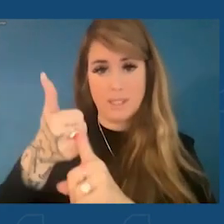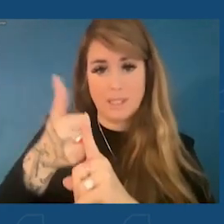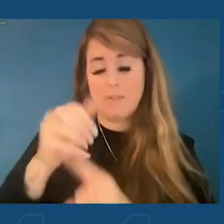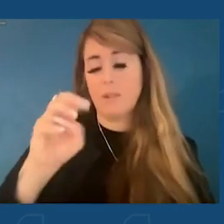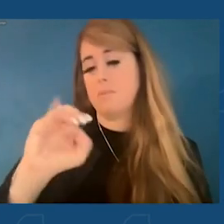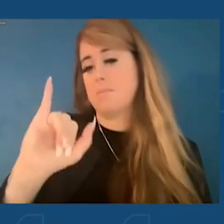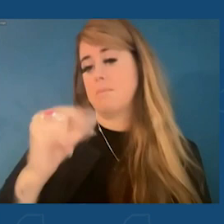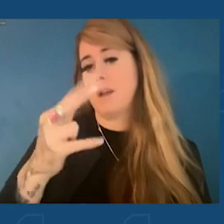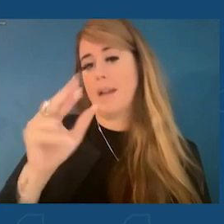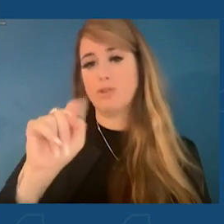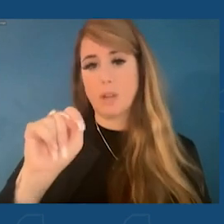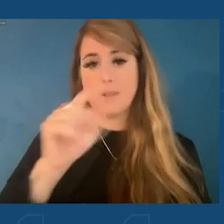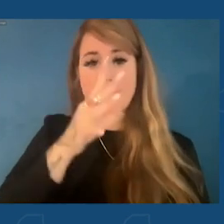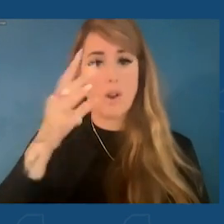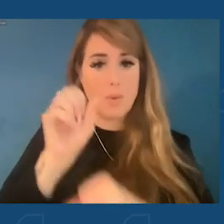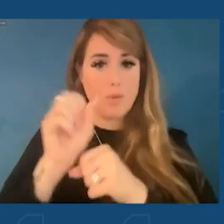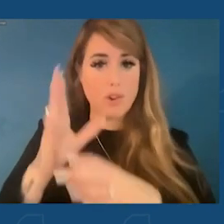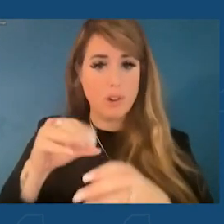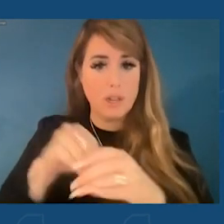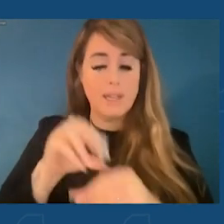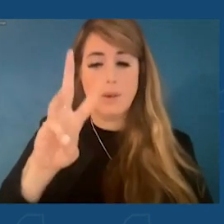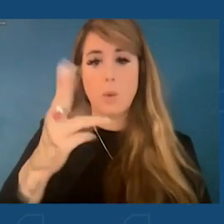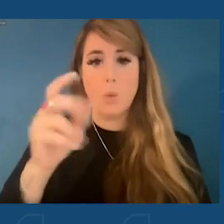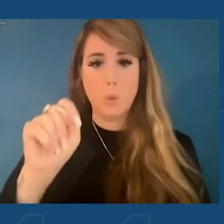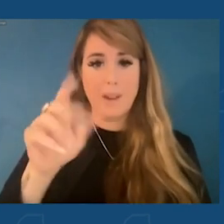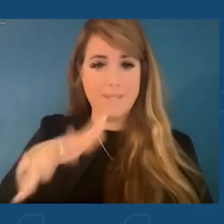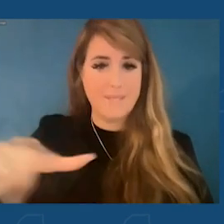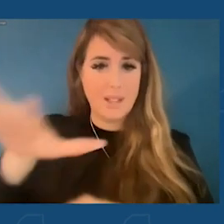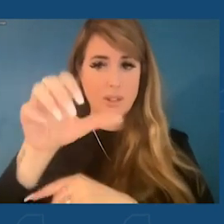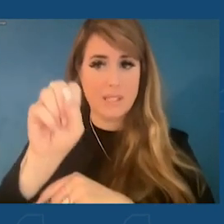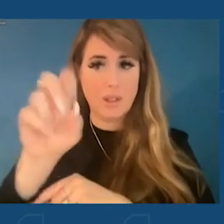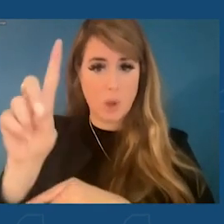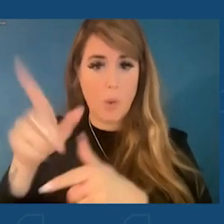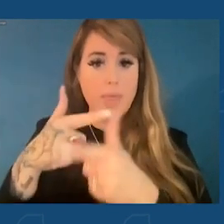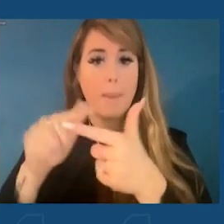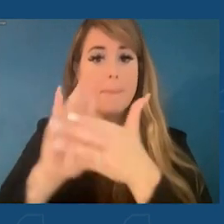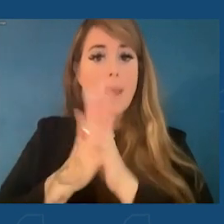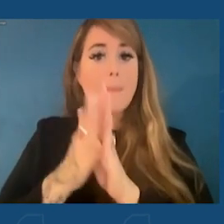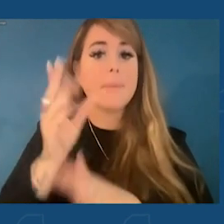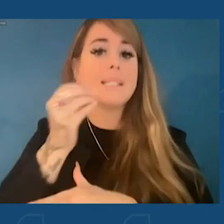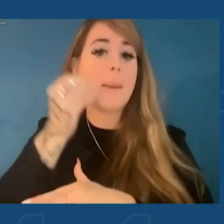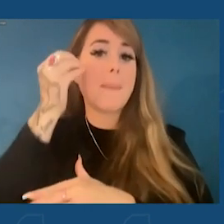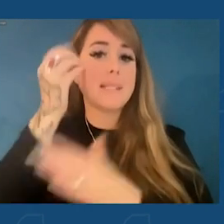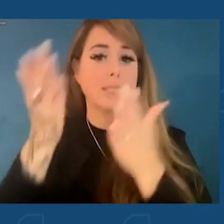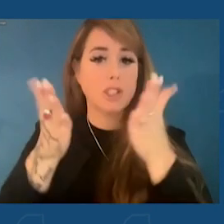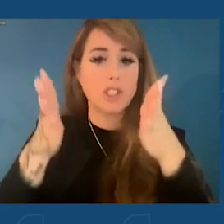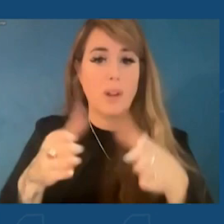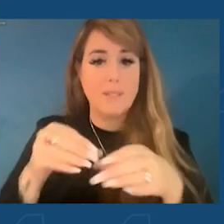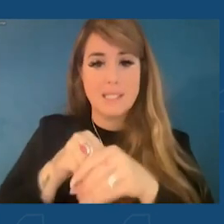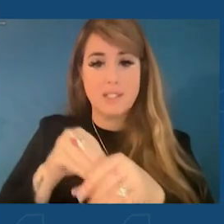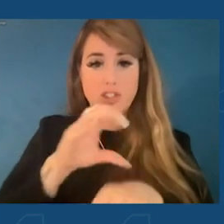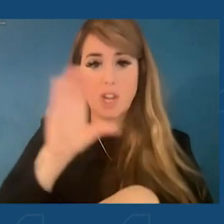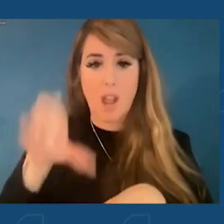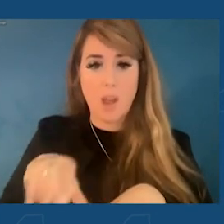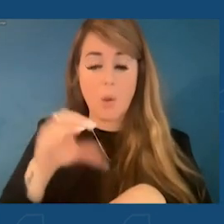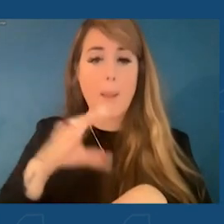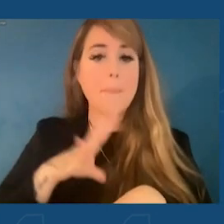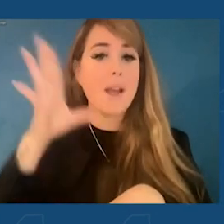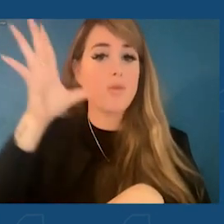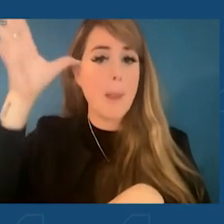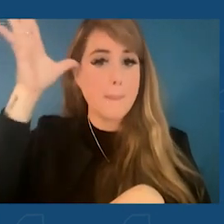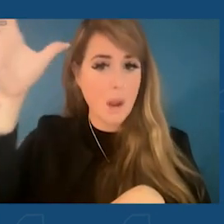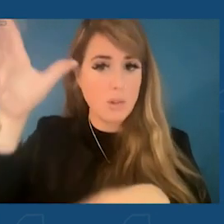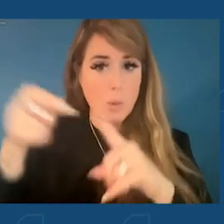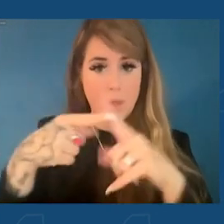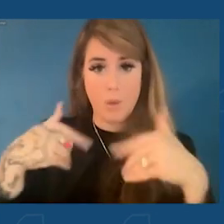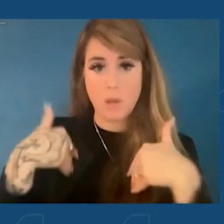fields of South Dakota. Then they got jobs as domestic servants in Chicago. And my grandparents, when they were young